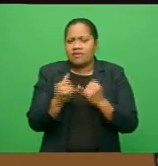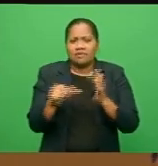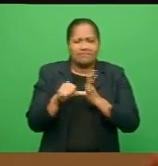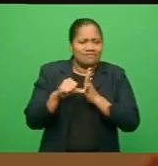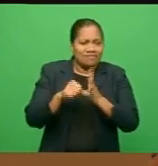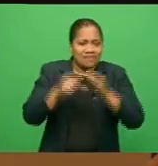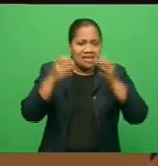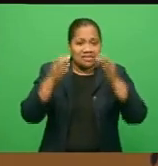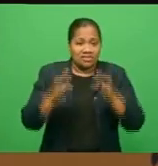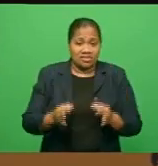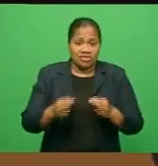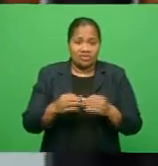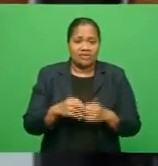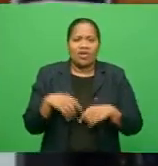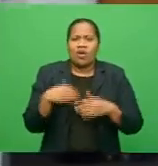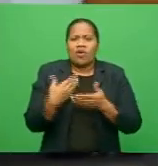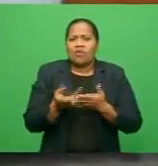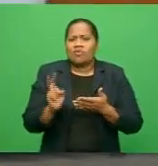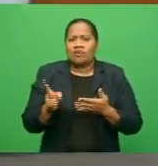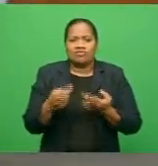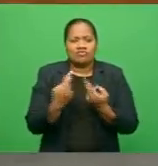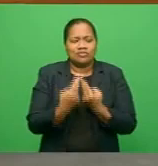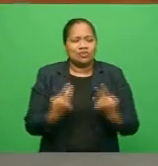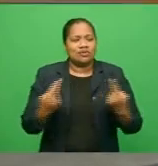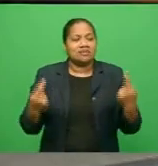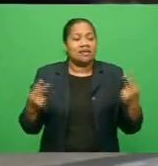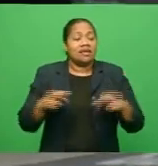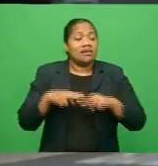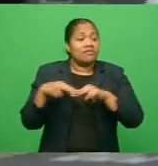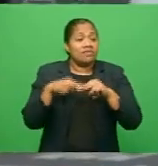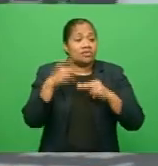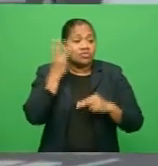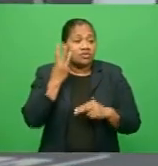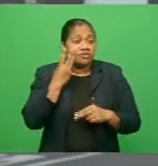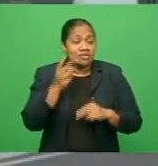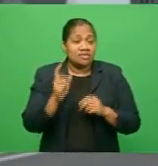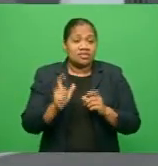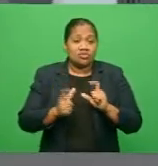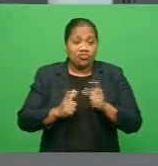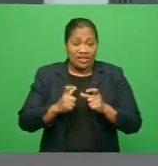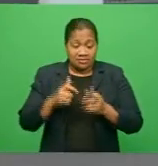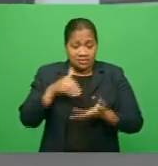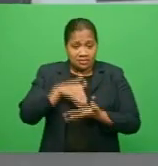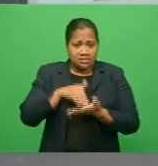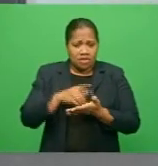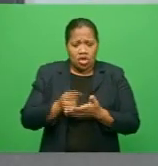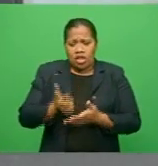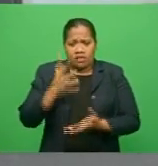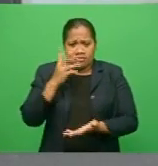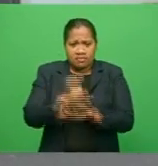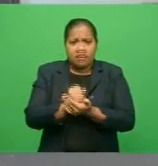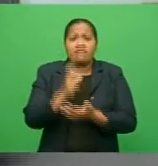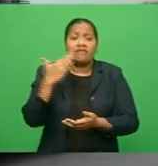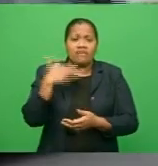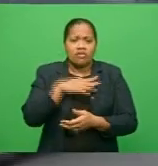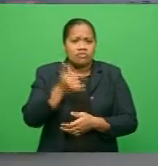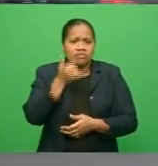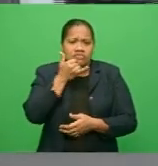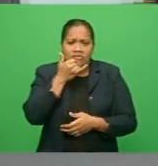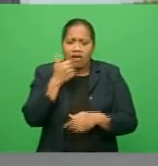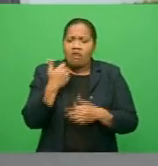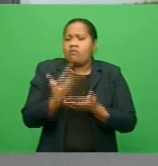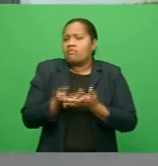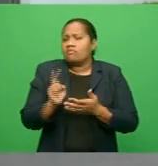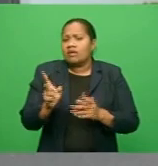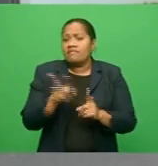around resourcing. The Fiji Women Crisis Center earlier confirmed that over 500 calls relating to domestic violence